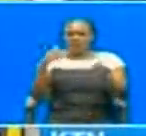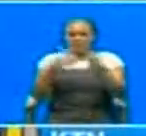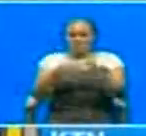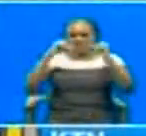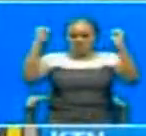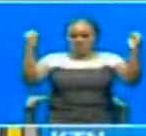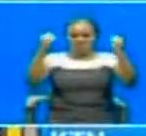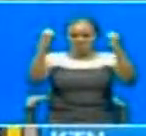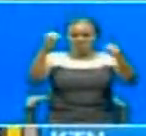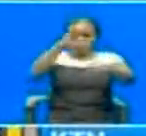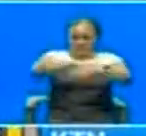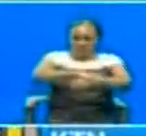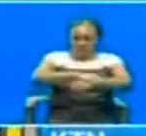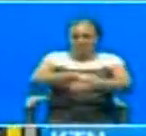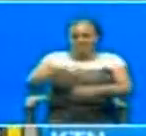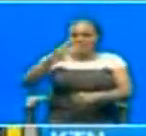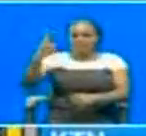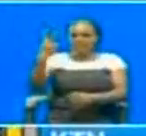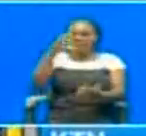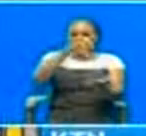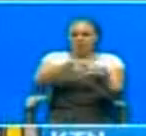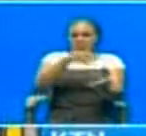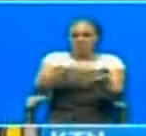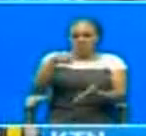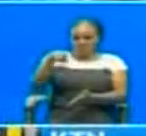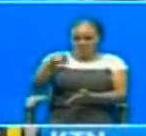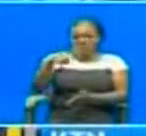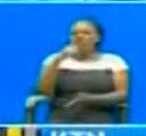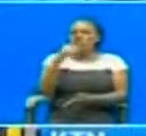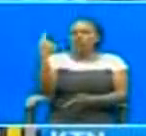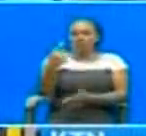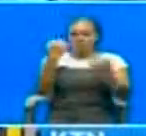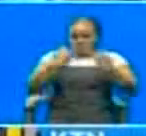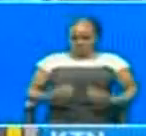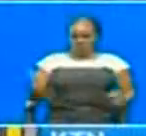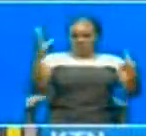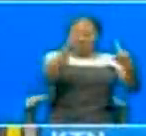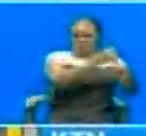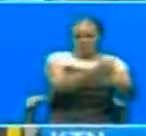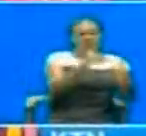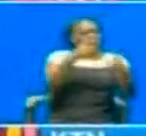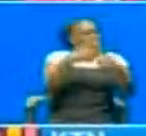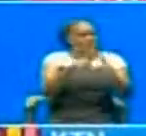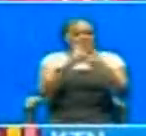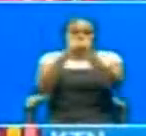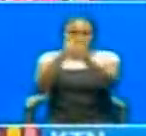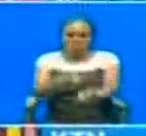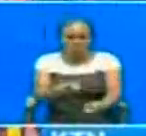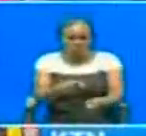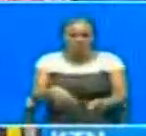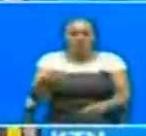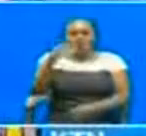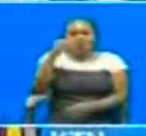championship medal after finishing second in the senior race. His is not only a personal achievement, but rather a reward for his Nyahururu